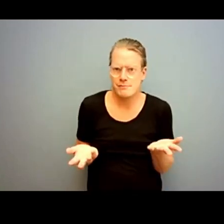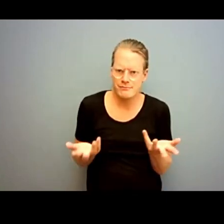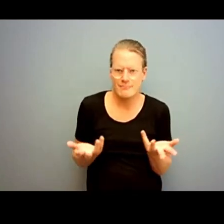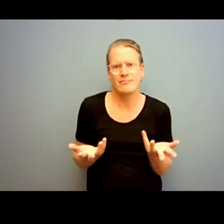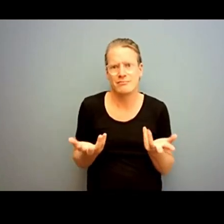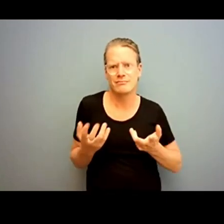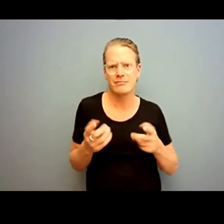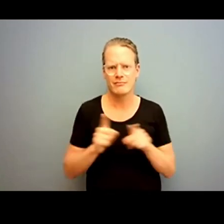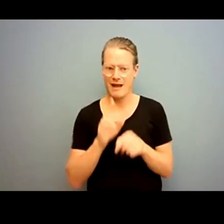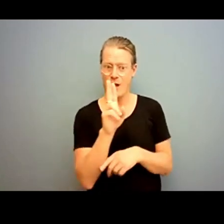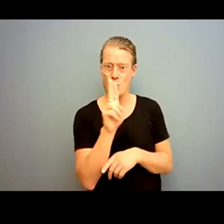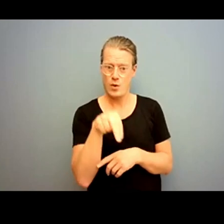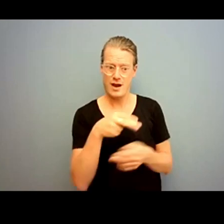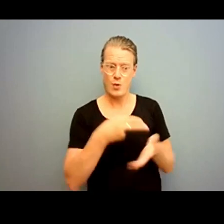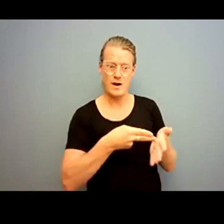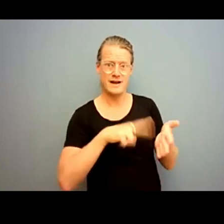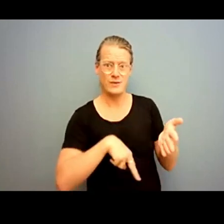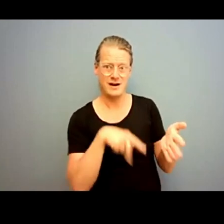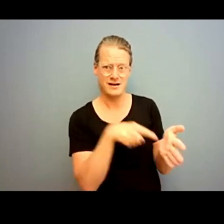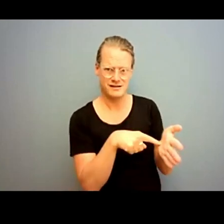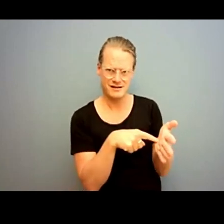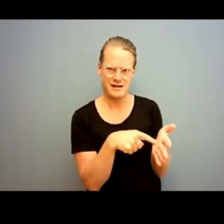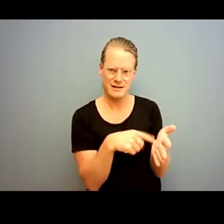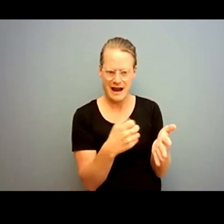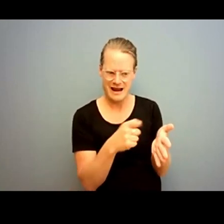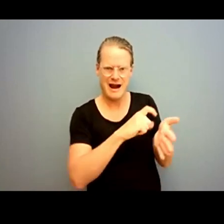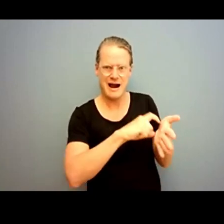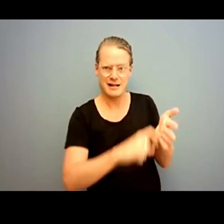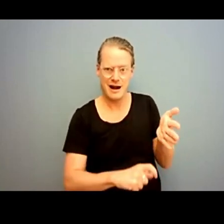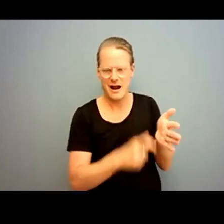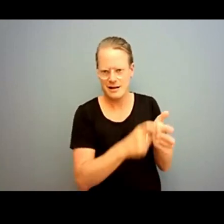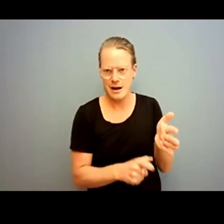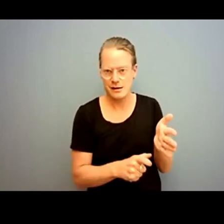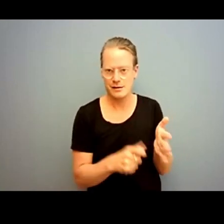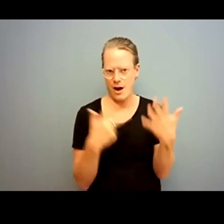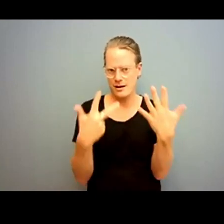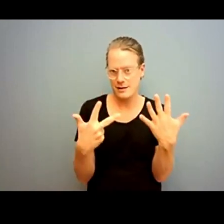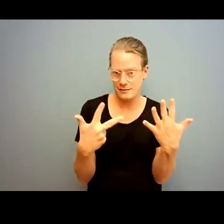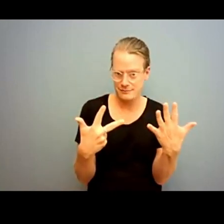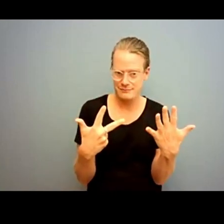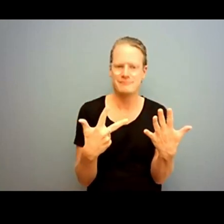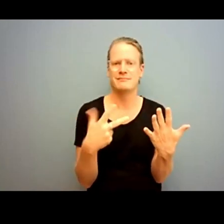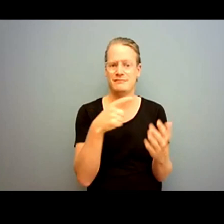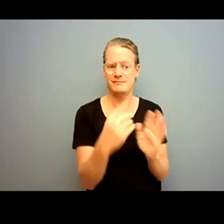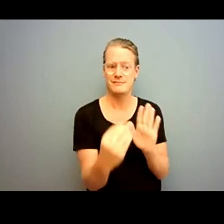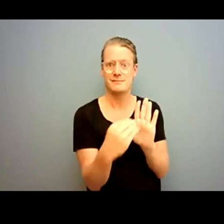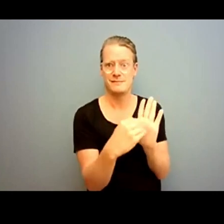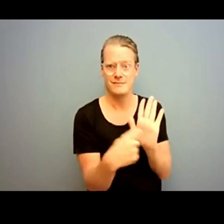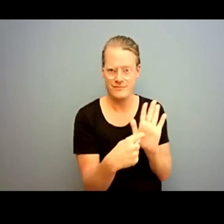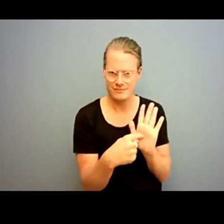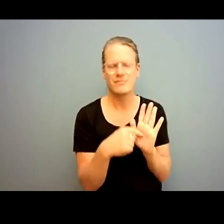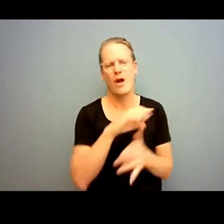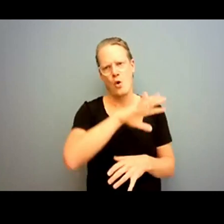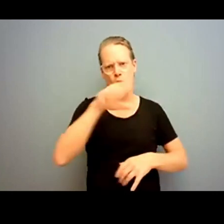Convention, which is obliging states to nurture their populations to become sensitive to the